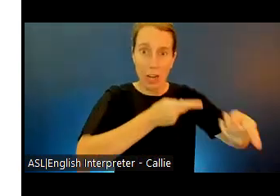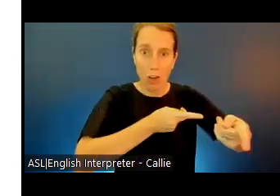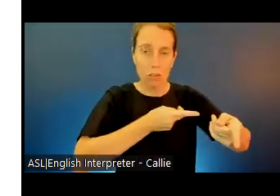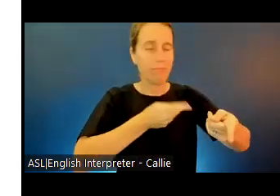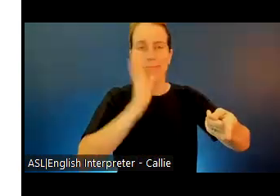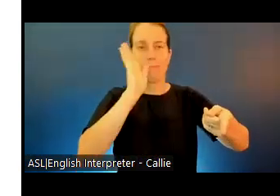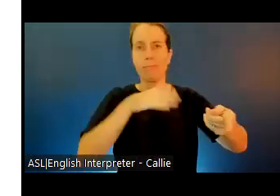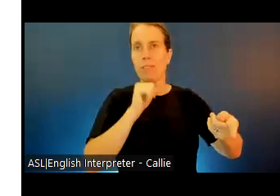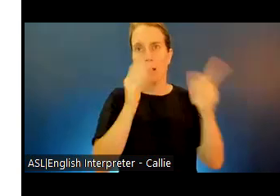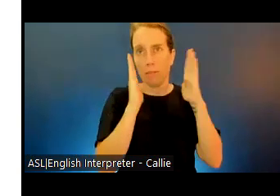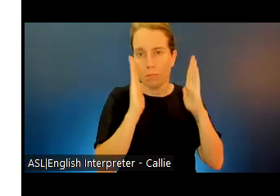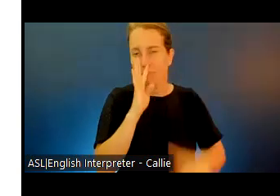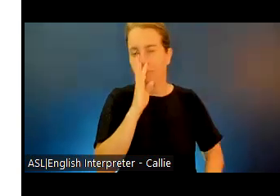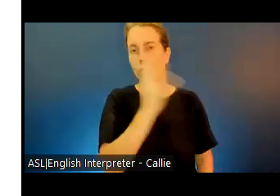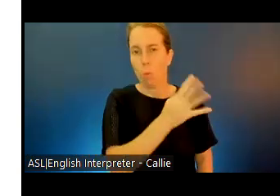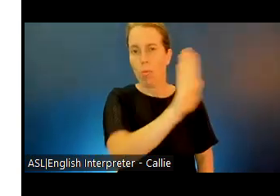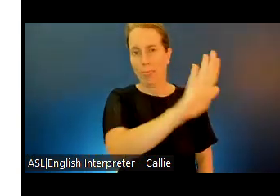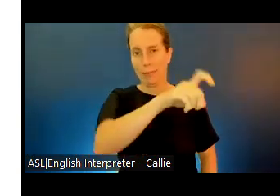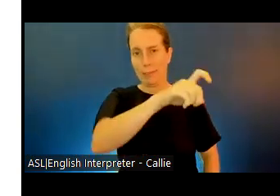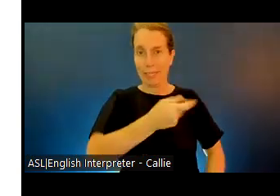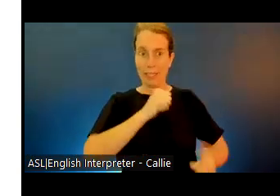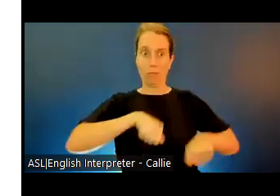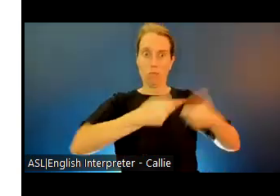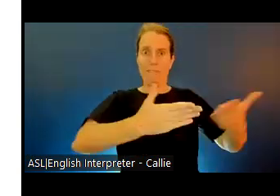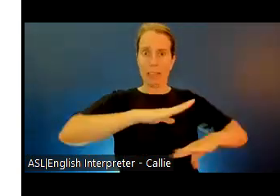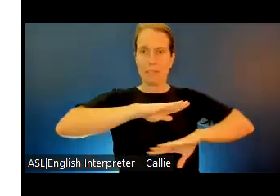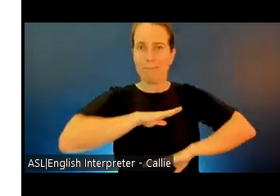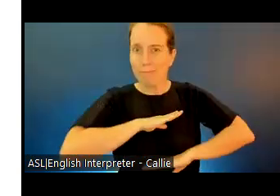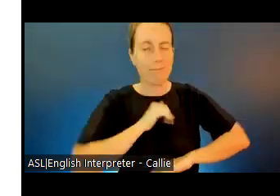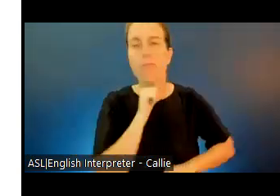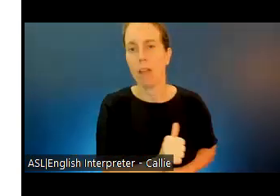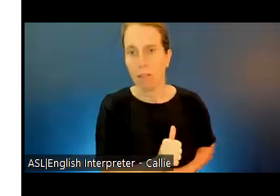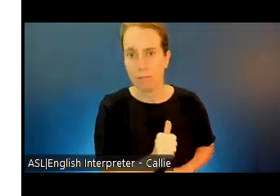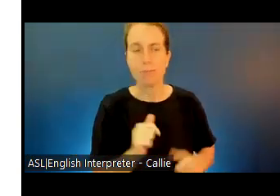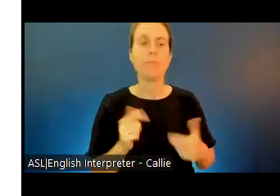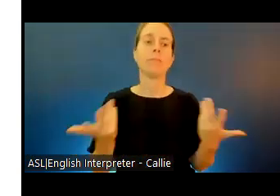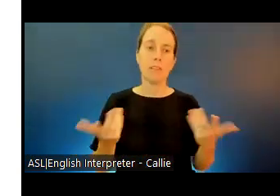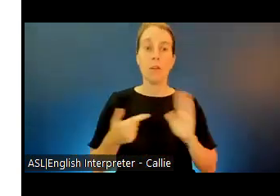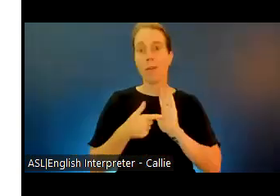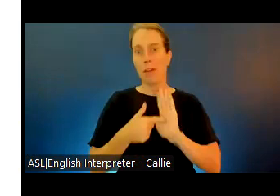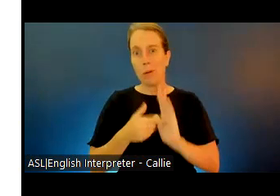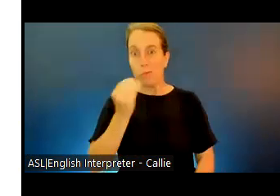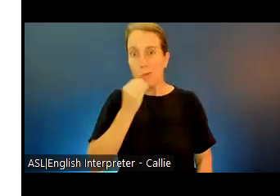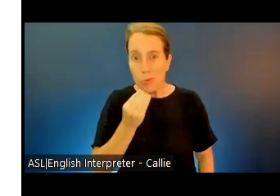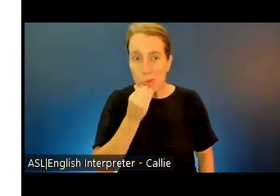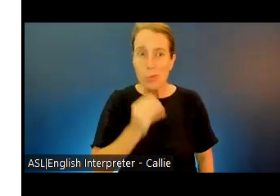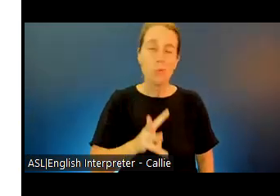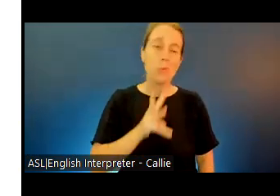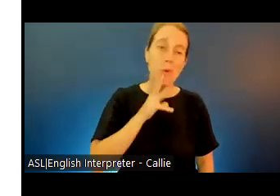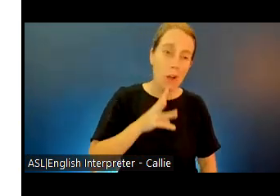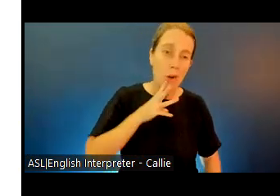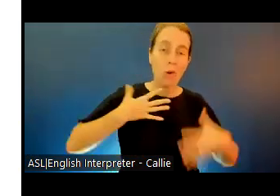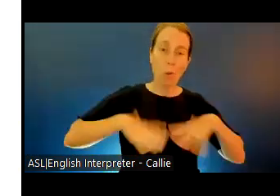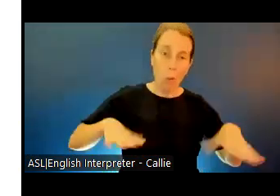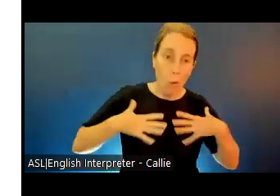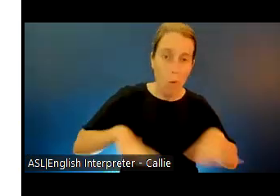being withheld from being able to access food or water, clothes, healthcare, shelter, supervision or personal hygiene, that